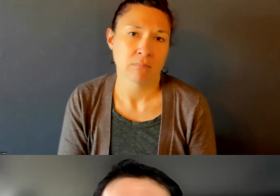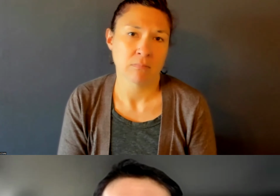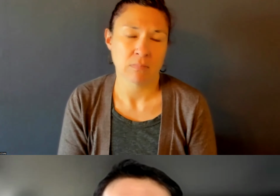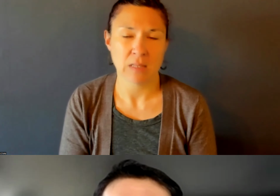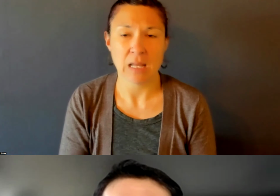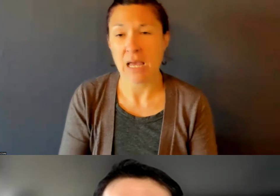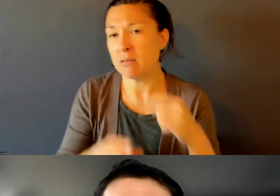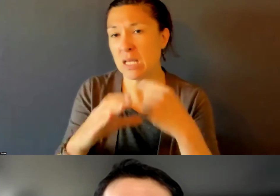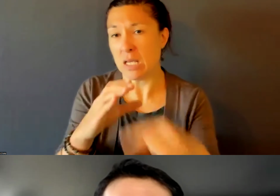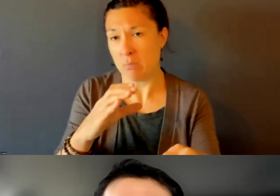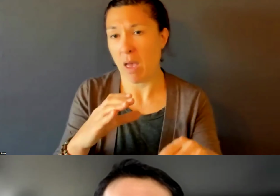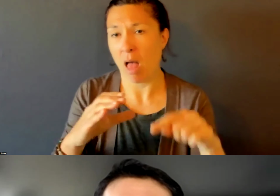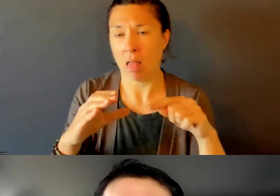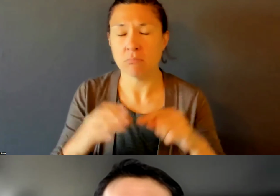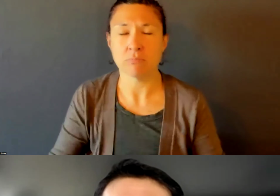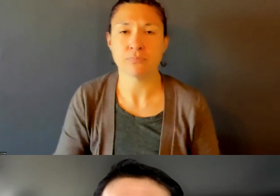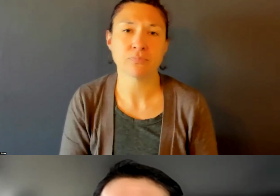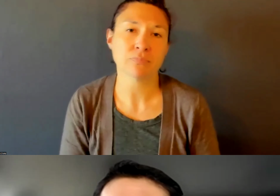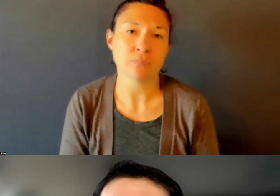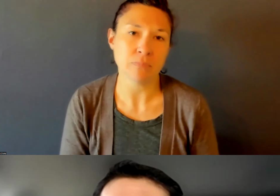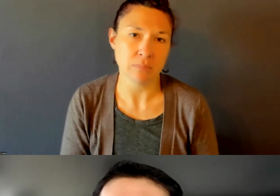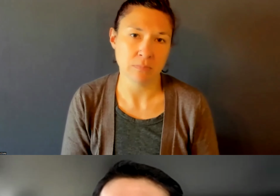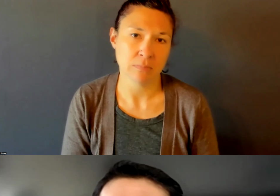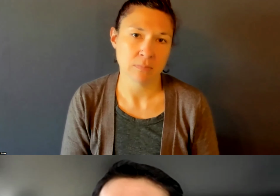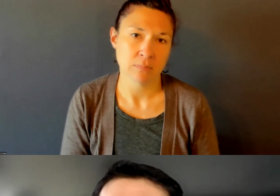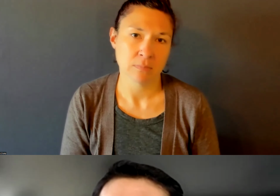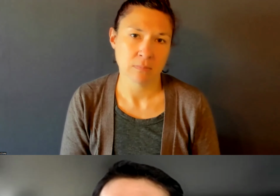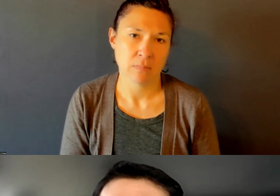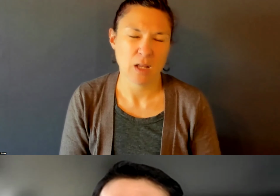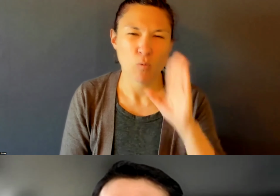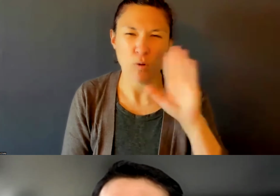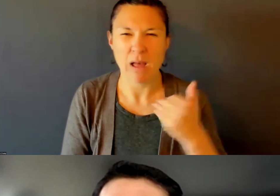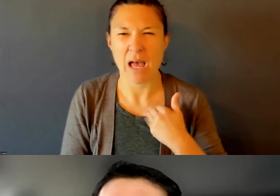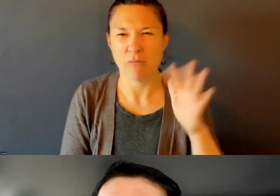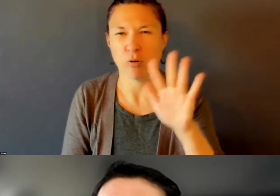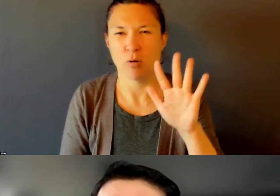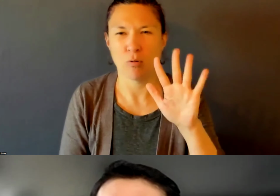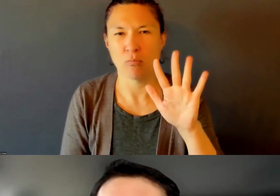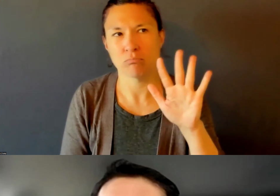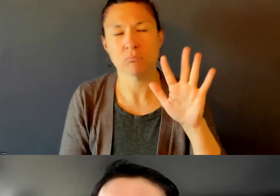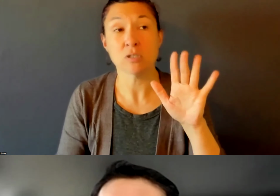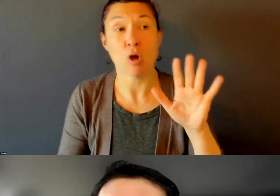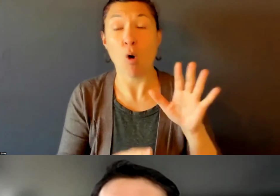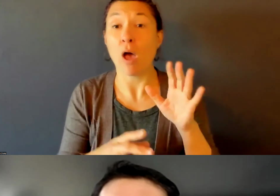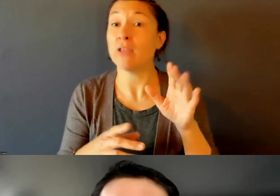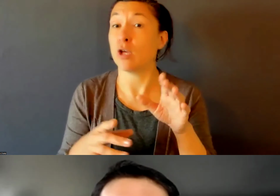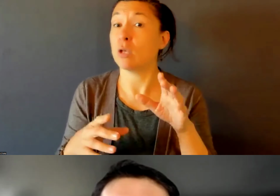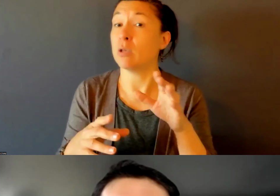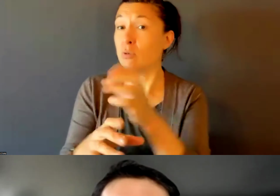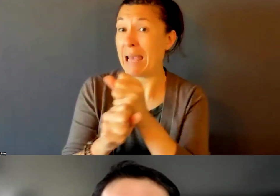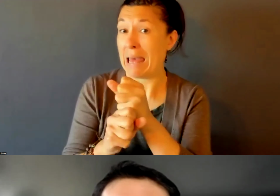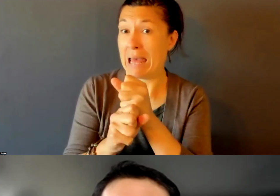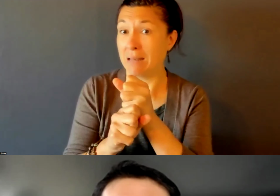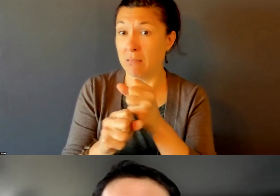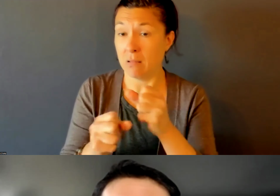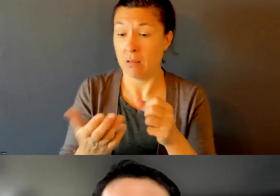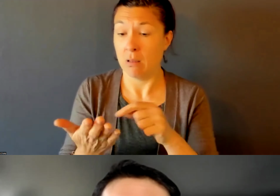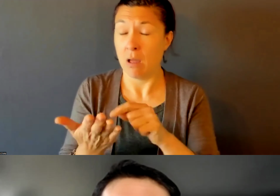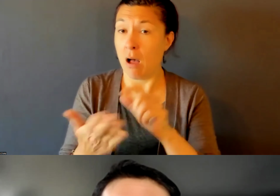email. And then you'll have a few weeks to get those reviews done, but definitely set aside enough time so that you